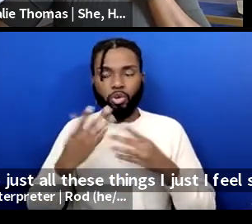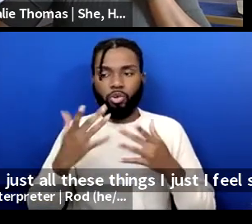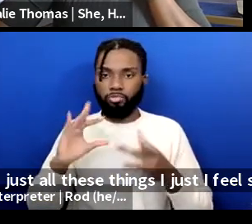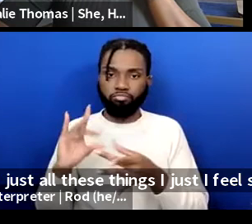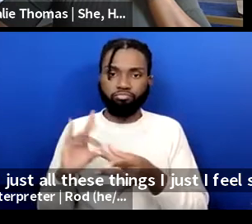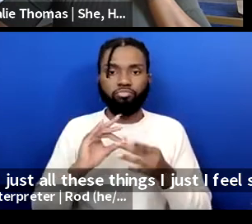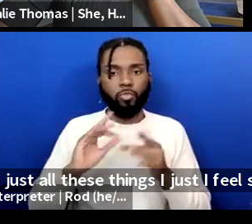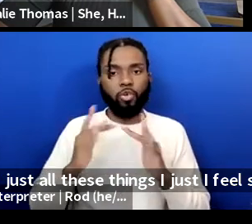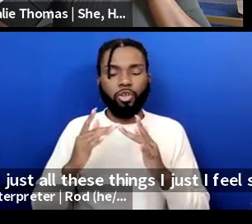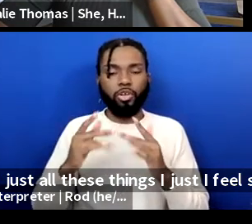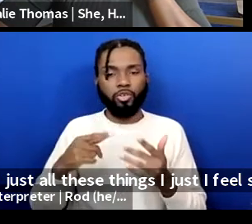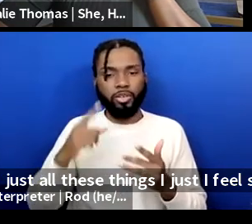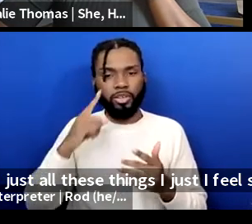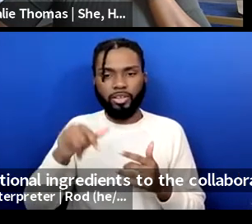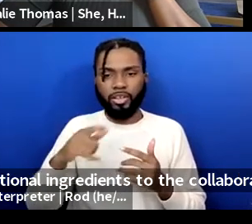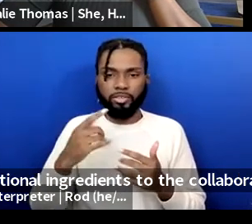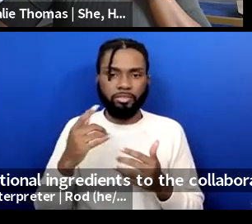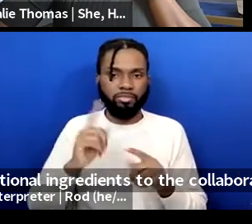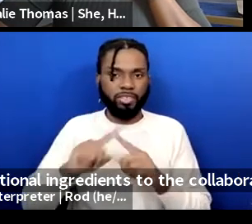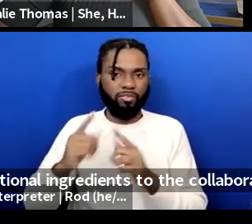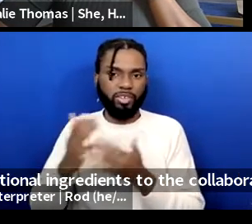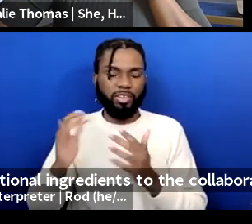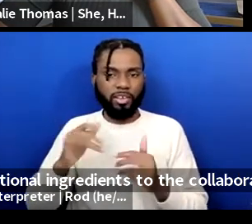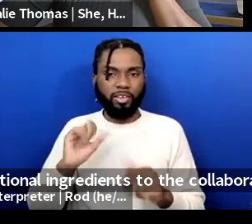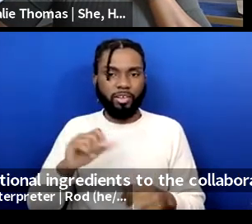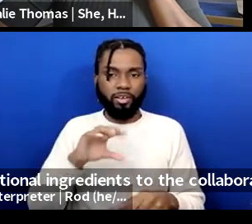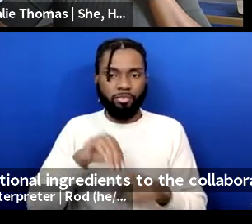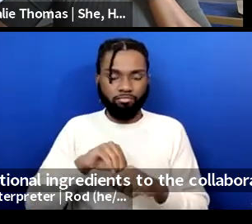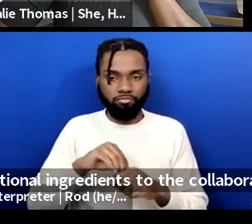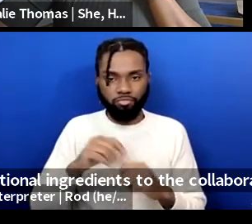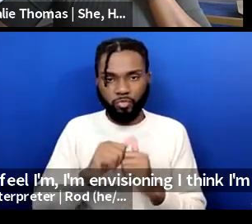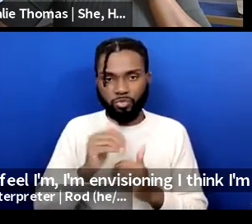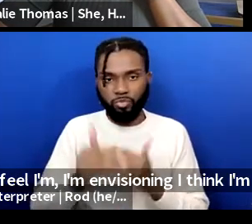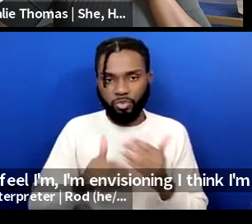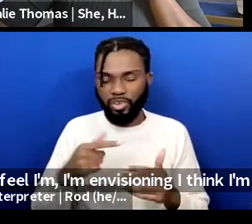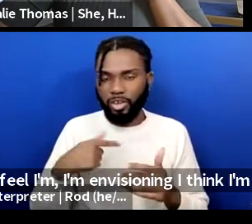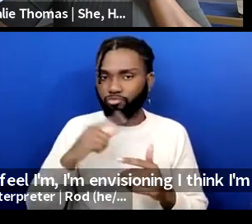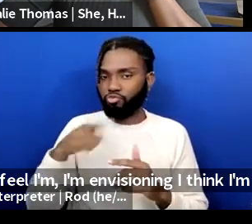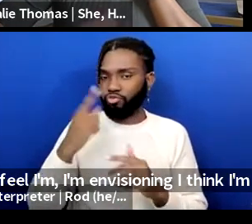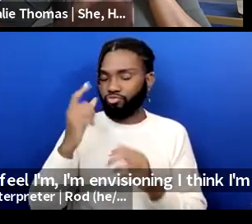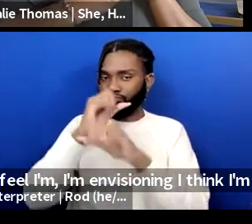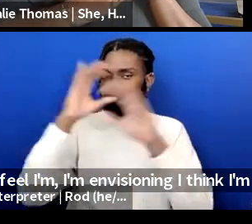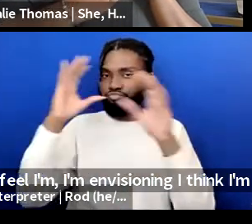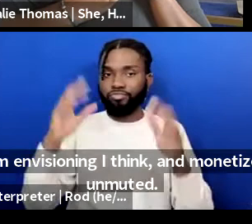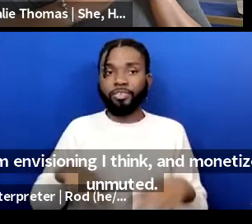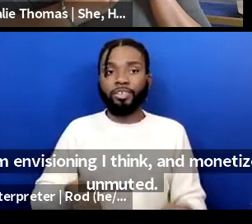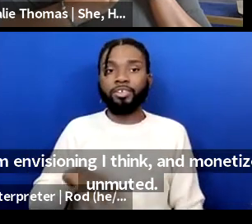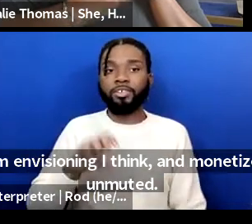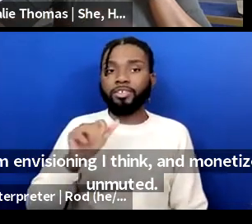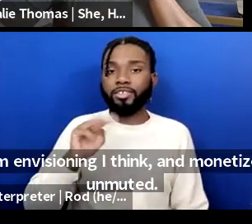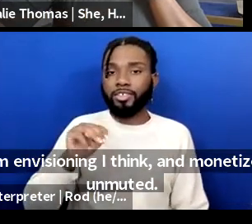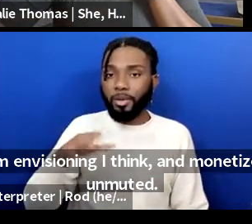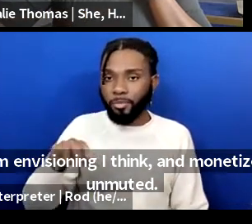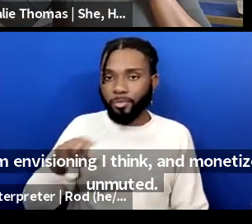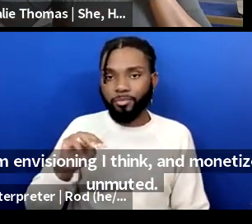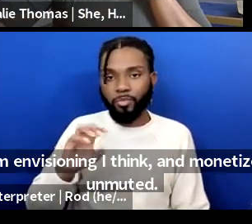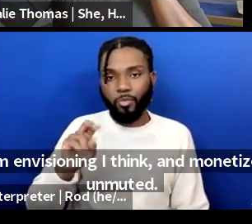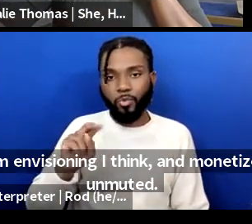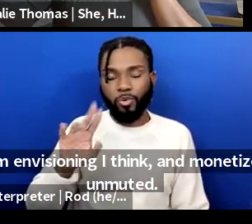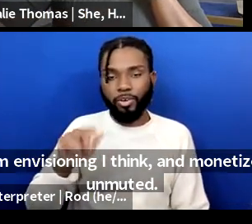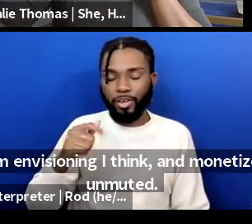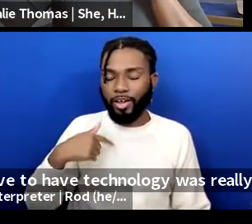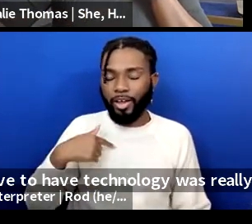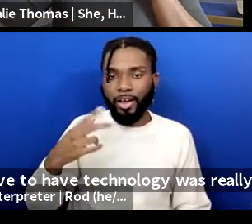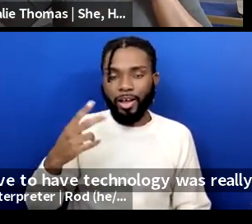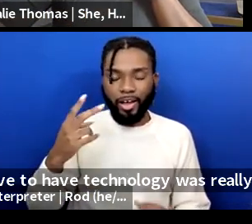to the collaboration that I feel I'm envisioning, I think. And Monica, I see you unmuted. I just have to acknowledge I was really